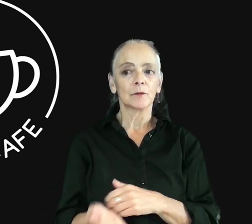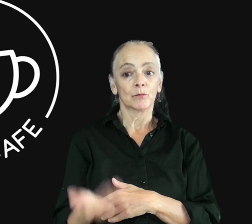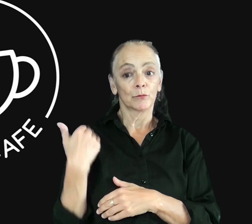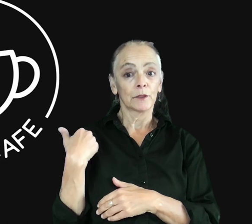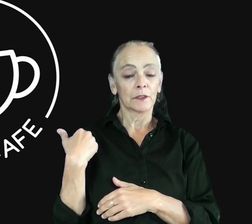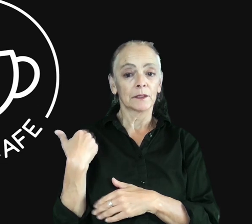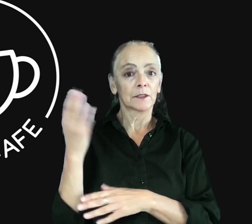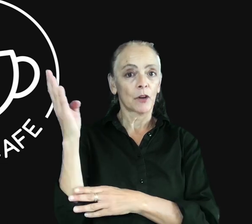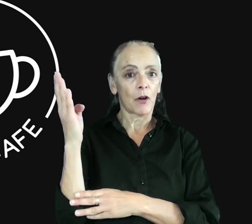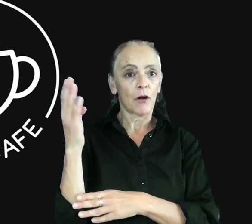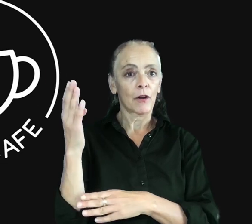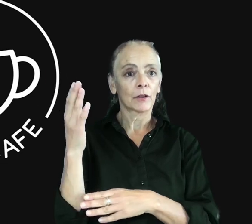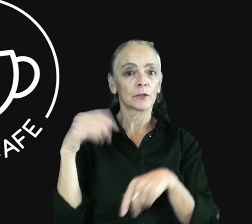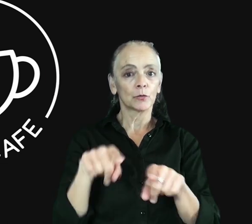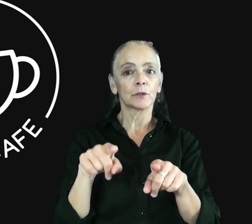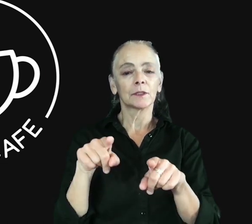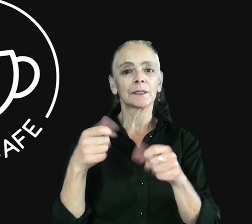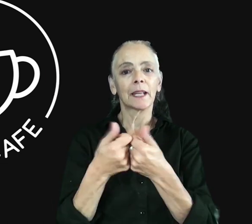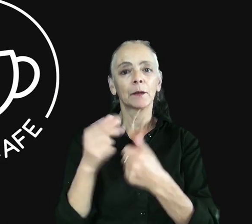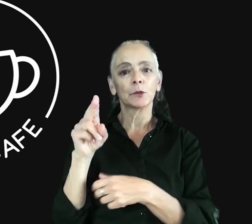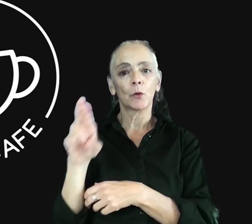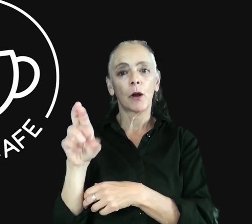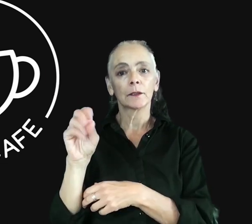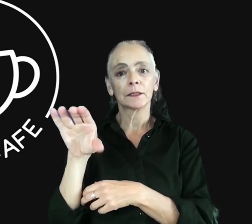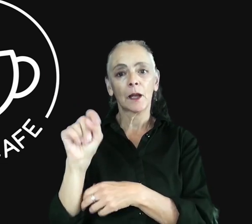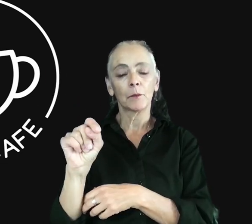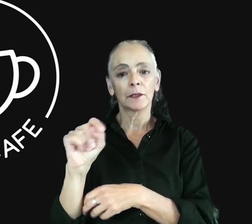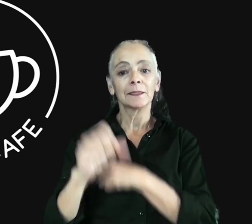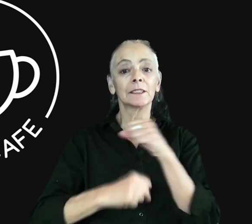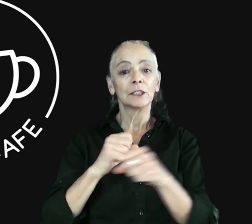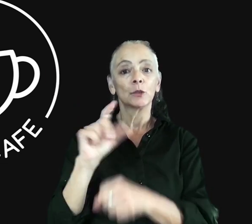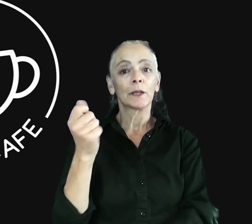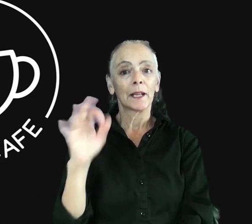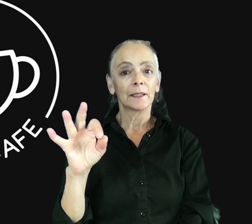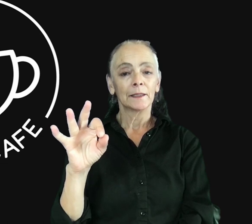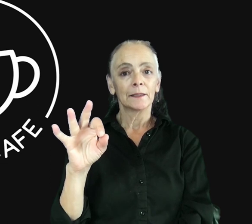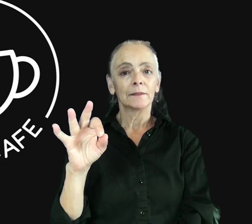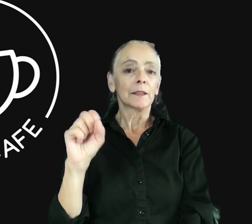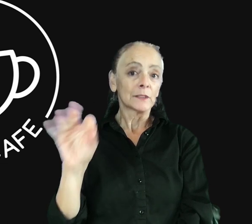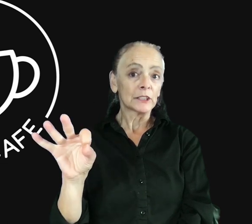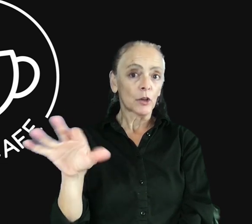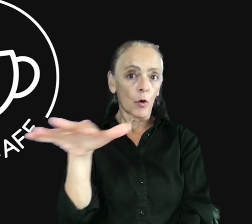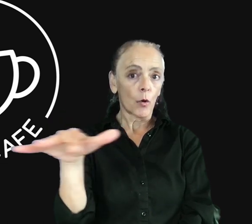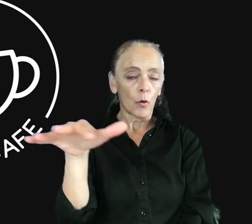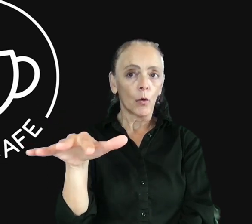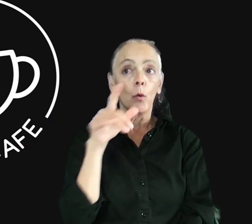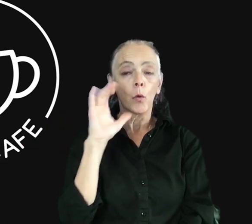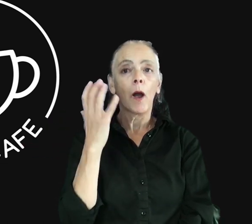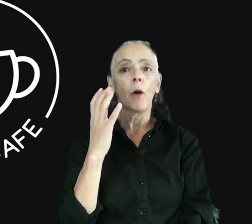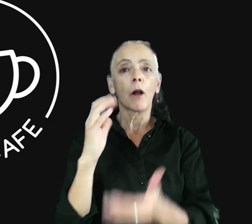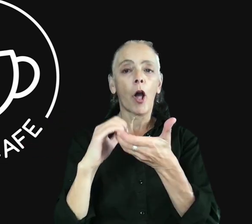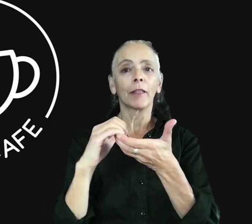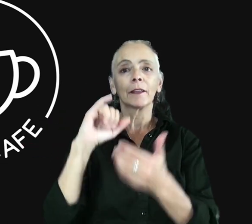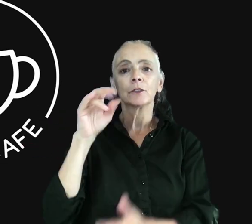given at the games you are summit in 2019 in san francisco by our colleague julian uh the name of the talk is how